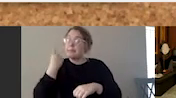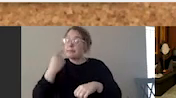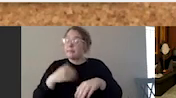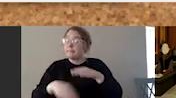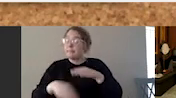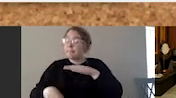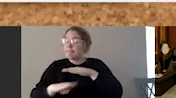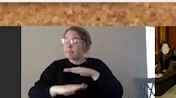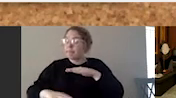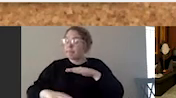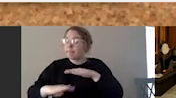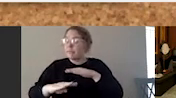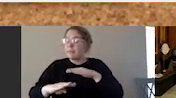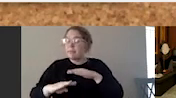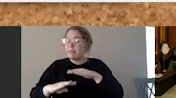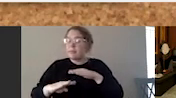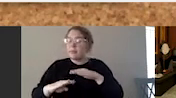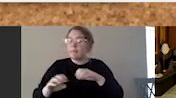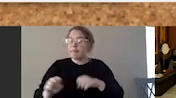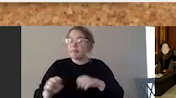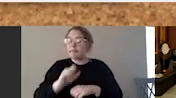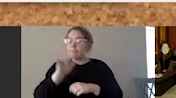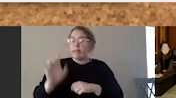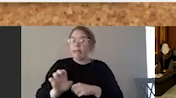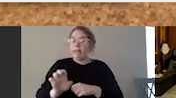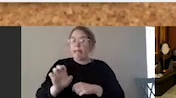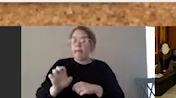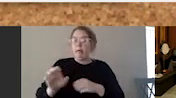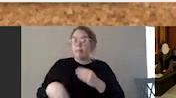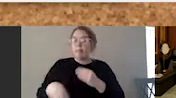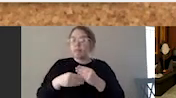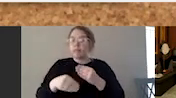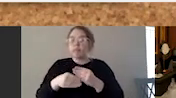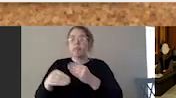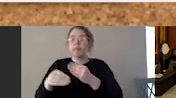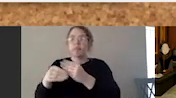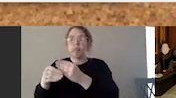stylistic components, and they do get